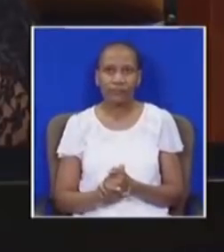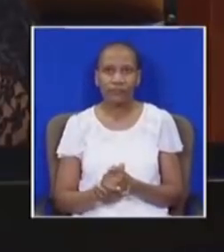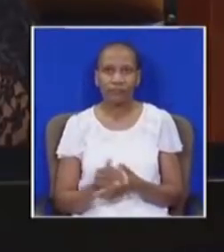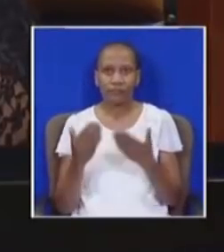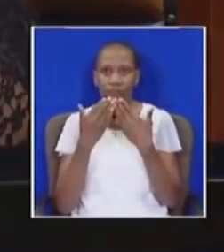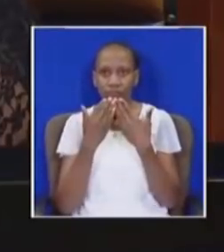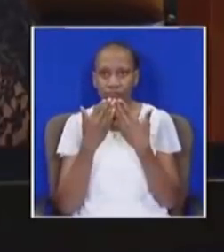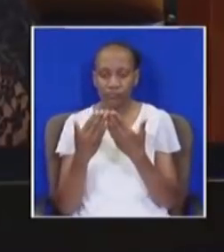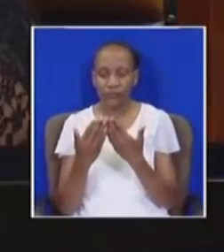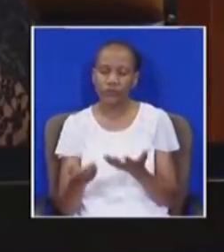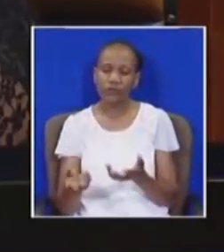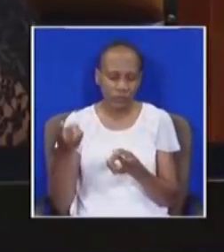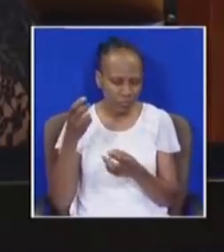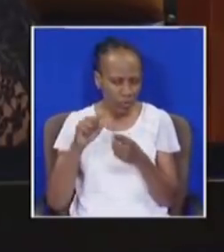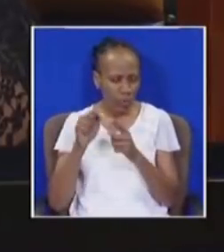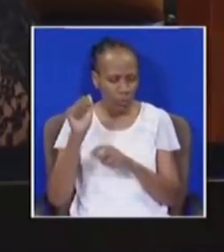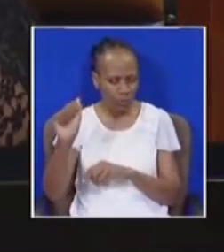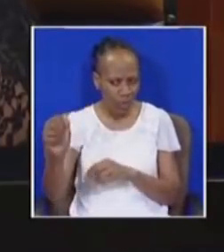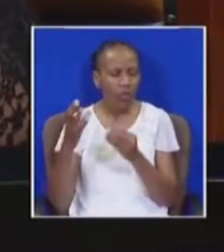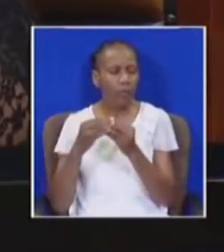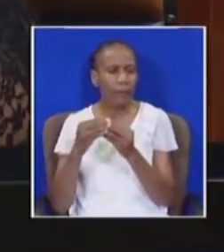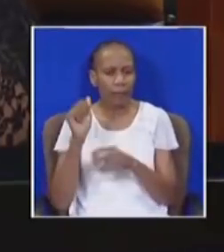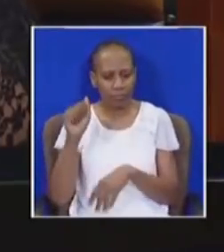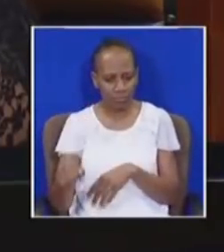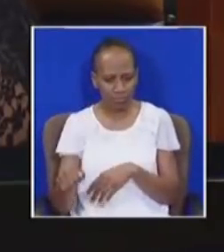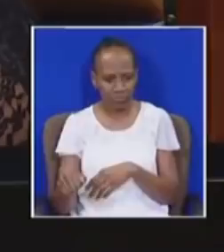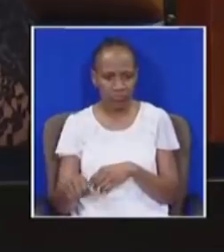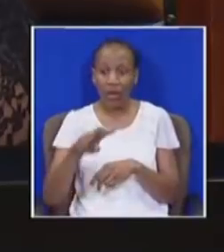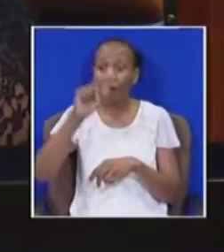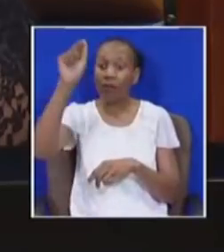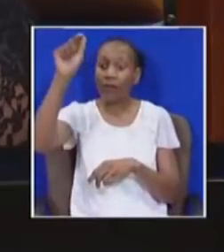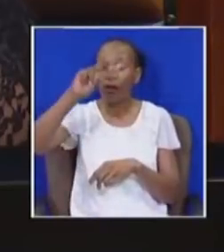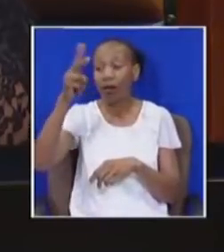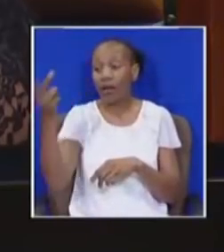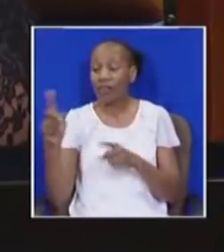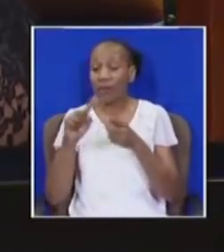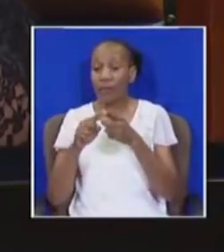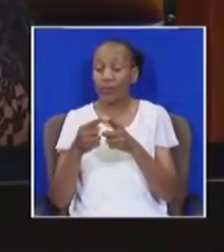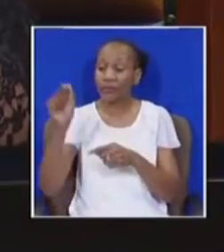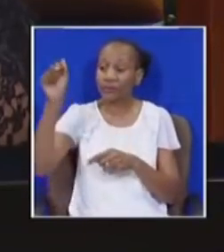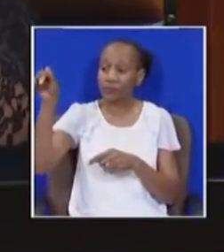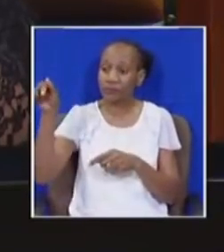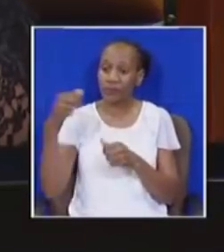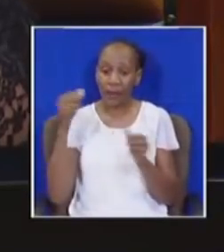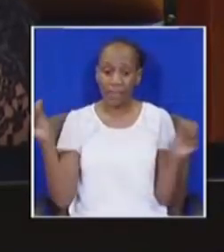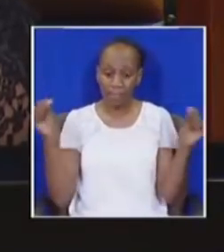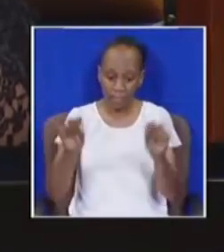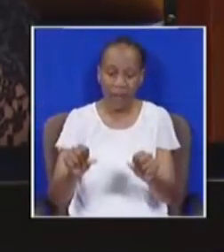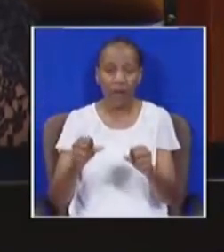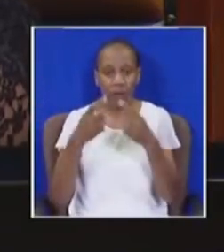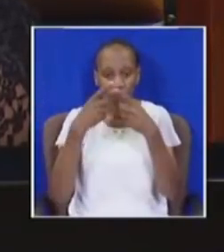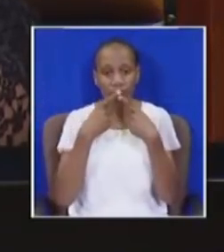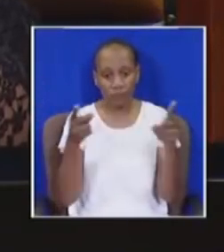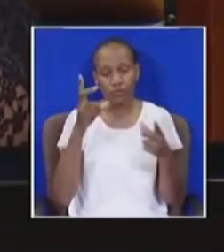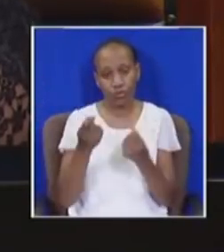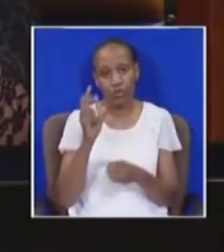Thank you. I've noted your point of order, honorable member. Let me take the other point of order and then I'll reflect on the matter you've just raised.